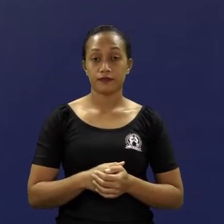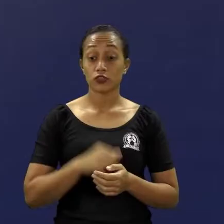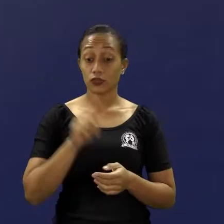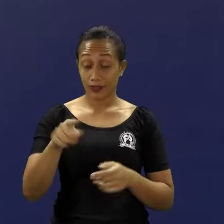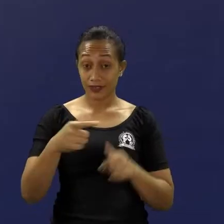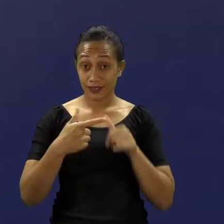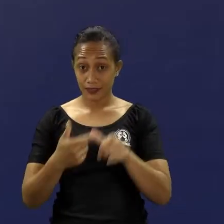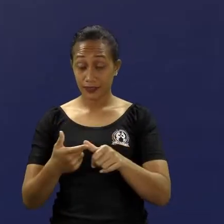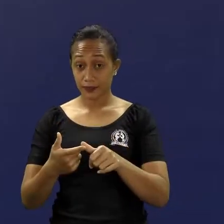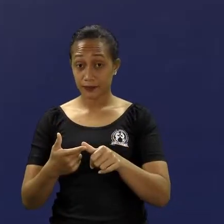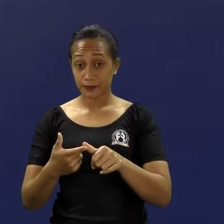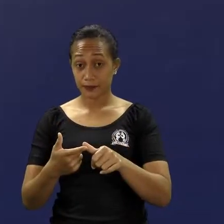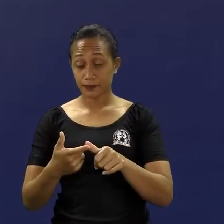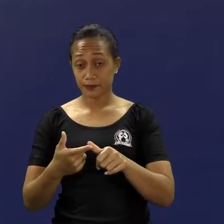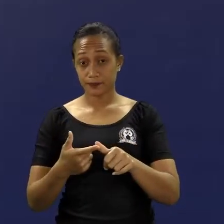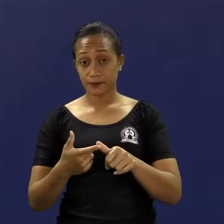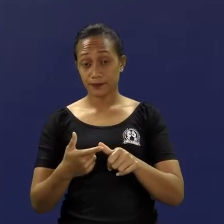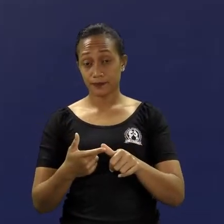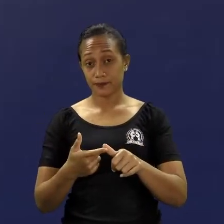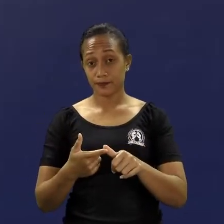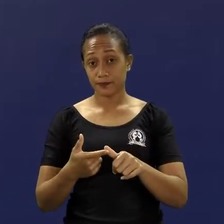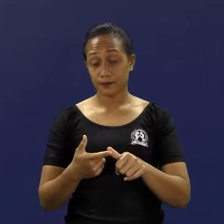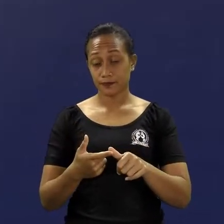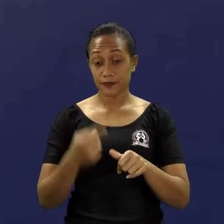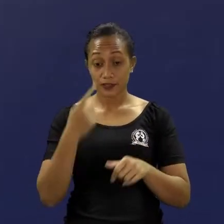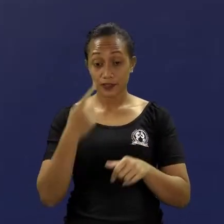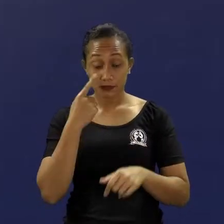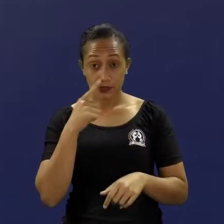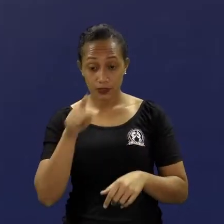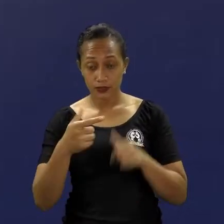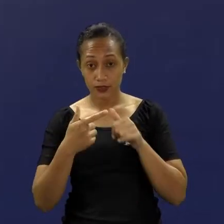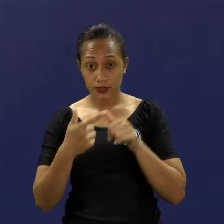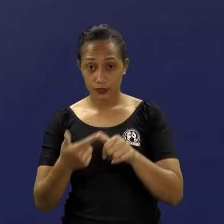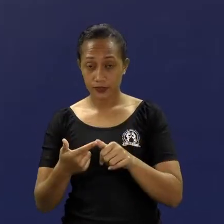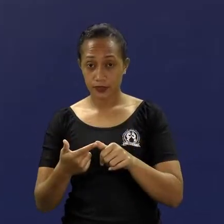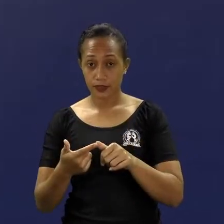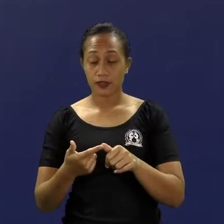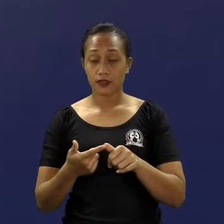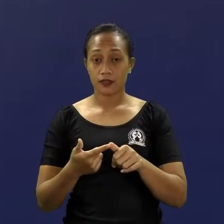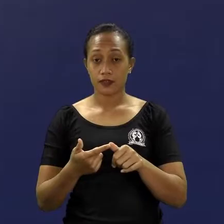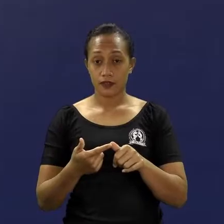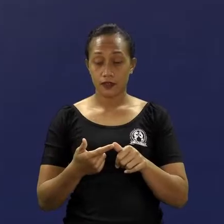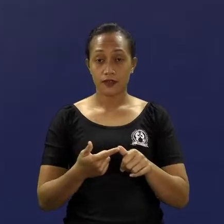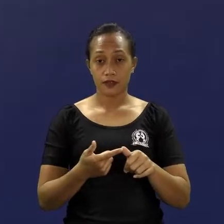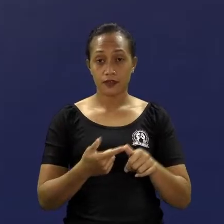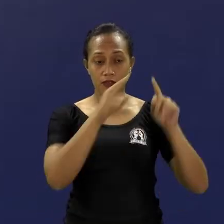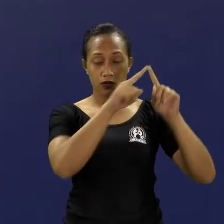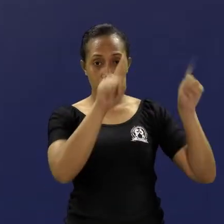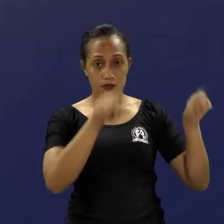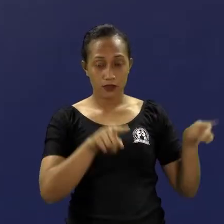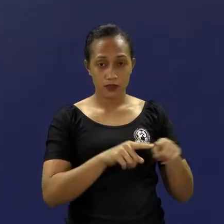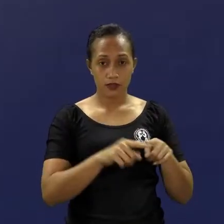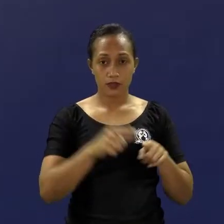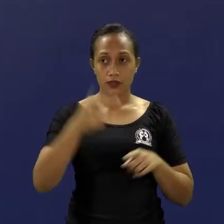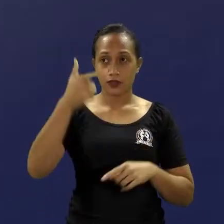tato tali la lea whana. Ne o wawa ai atuai. I lunga laupapa. Fitu o vai